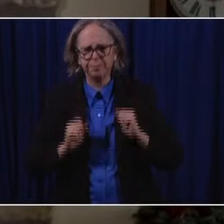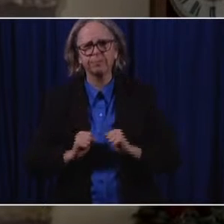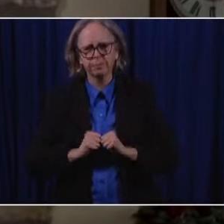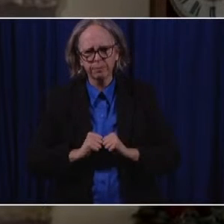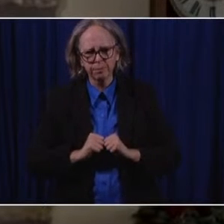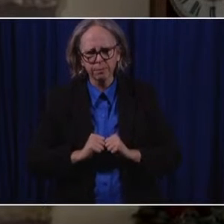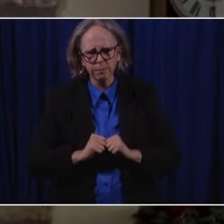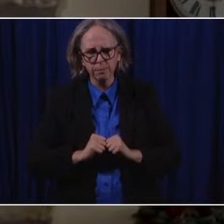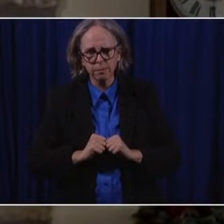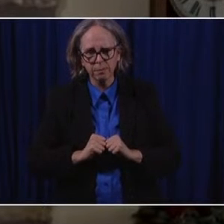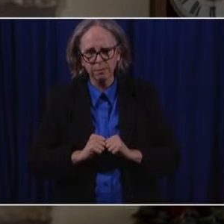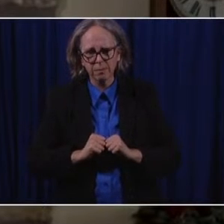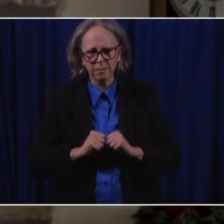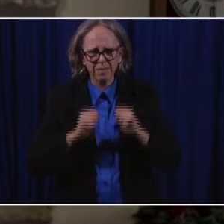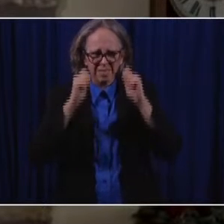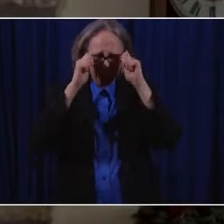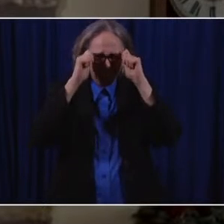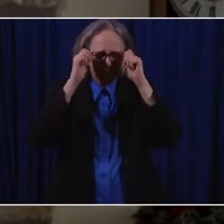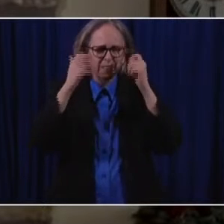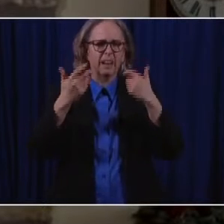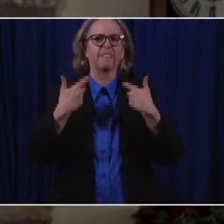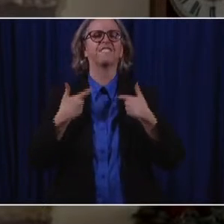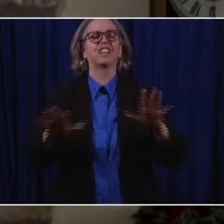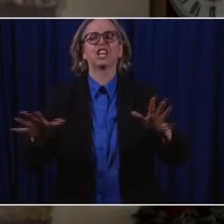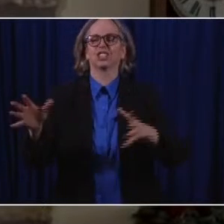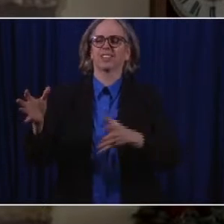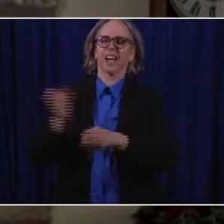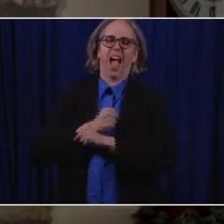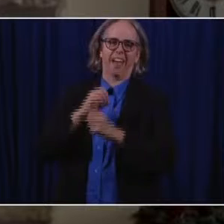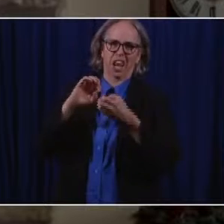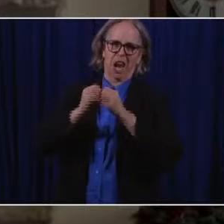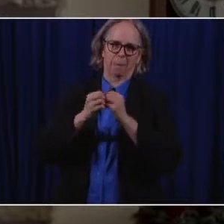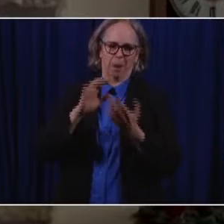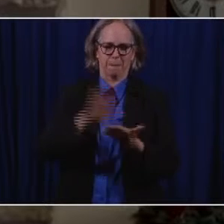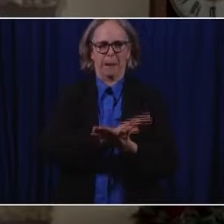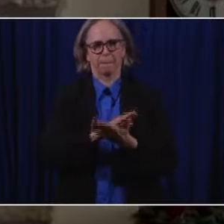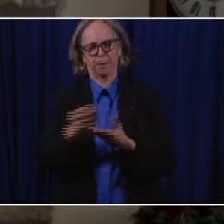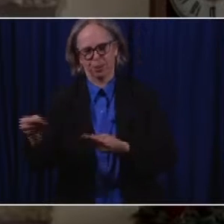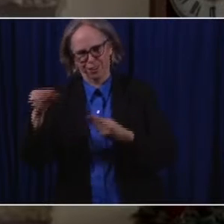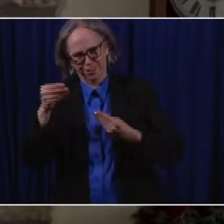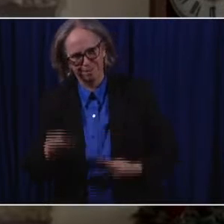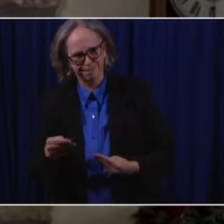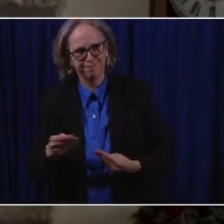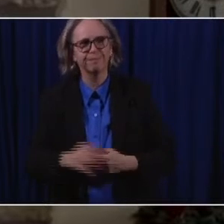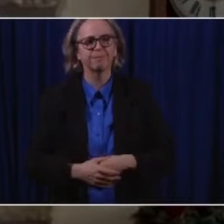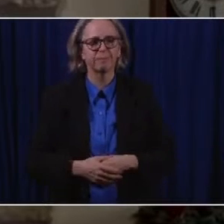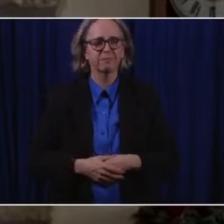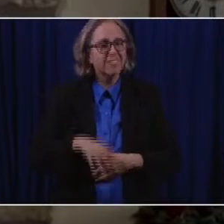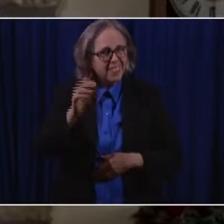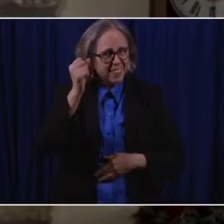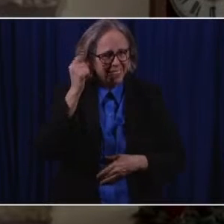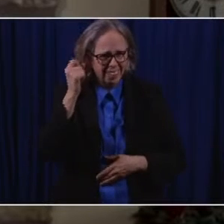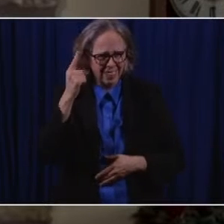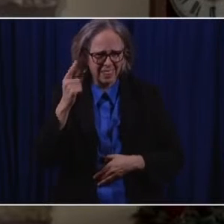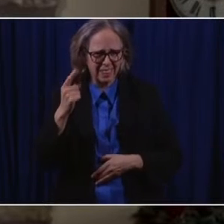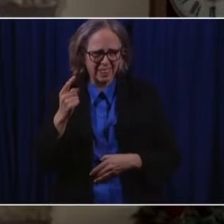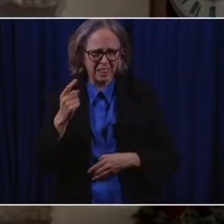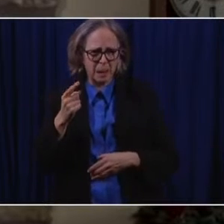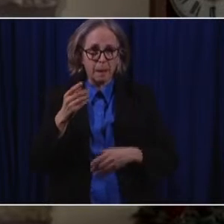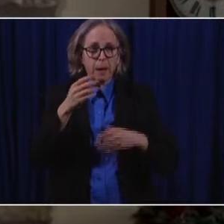give the numbers in regard to our schools. And this is by populations, not by school district. This is